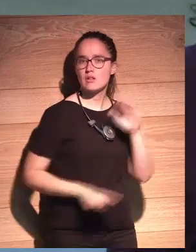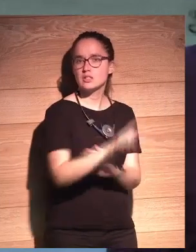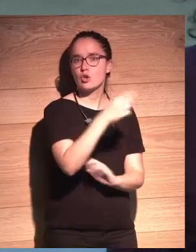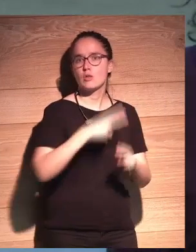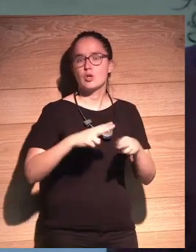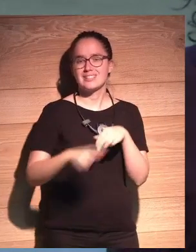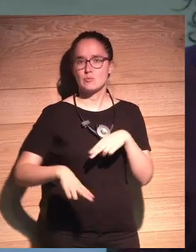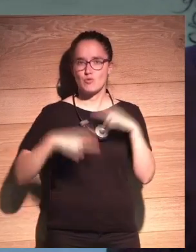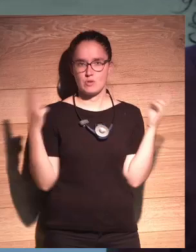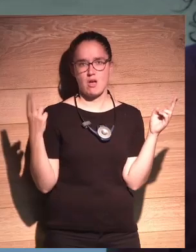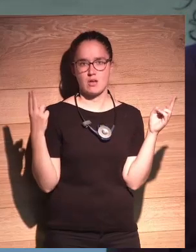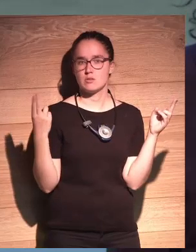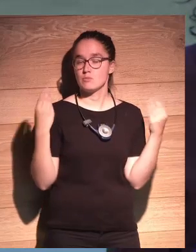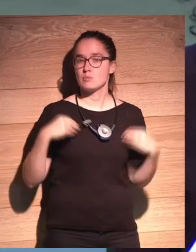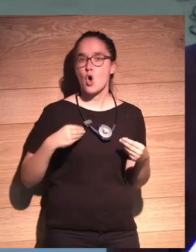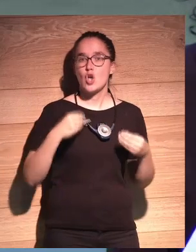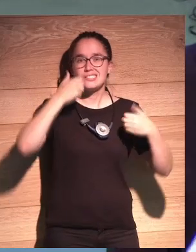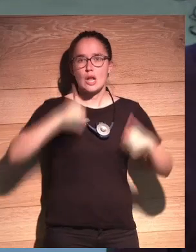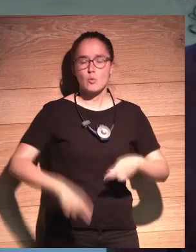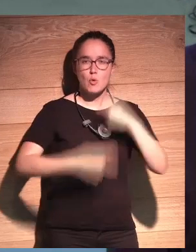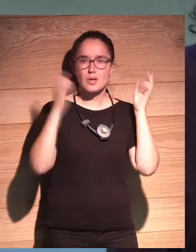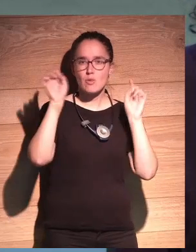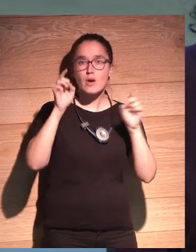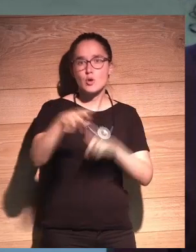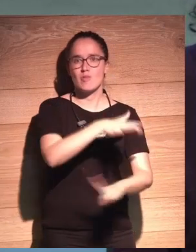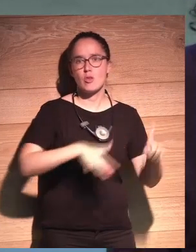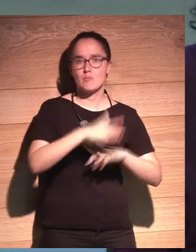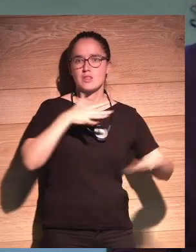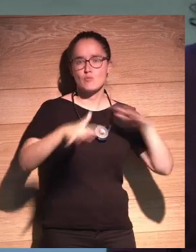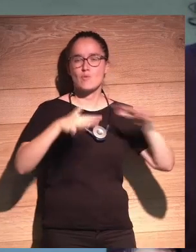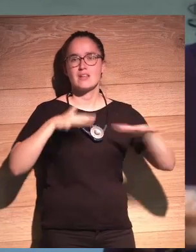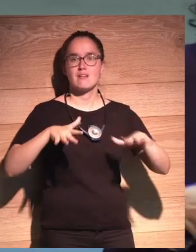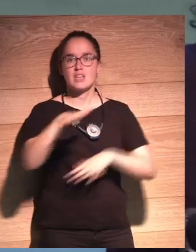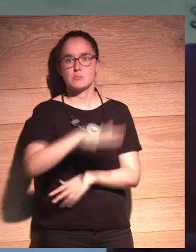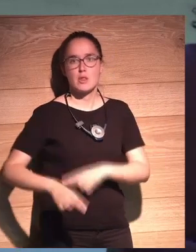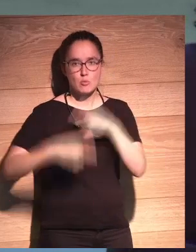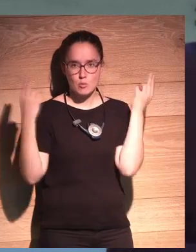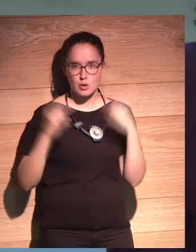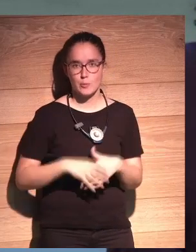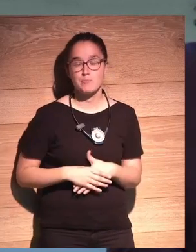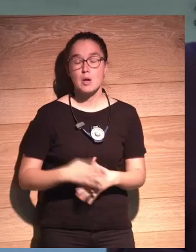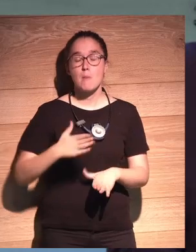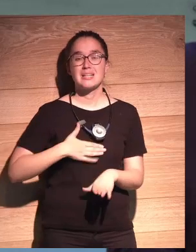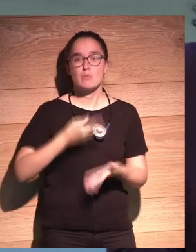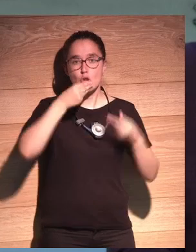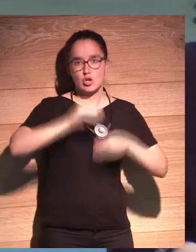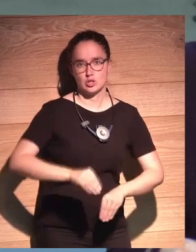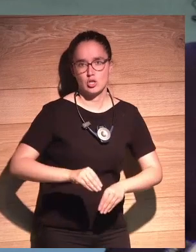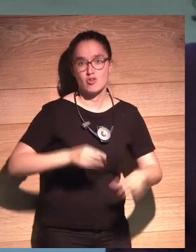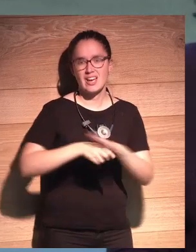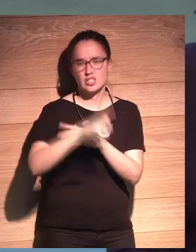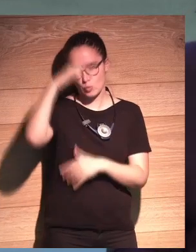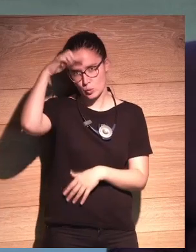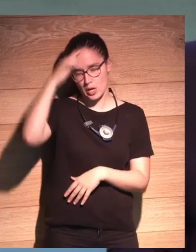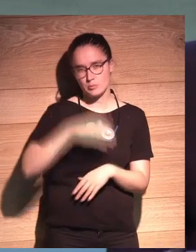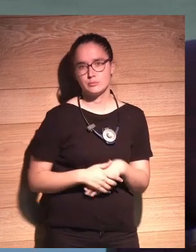since 1987. She has worked in different areas of planning and development of public policies, including